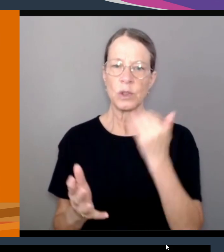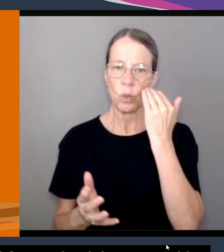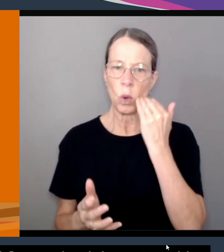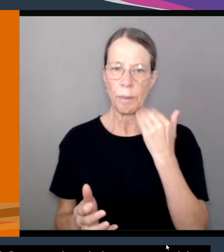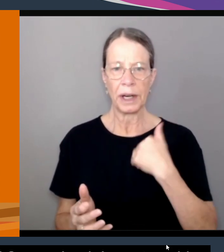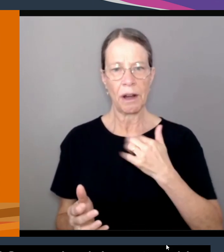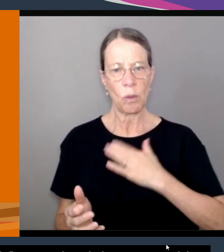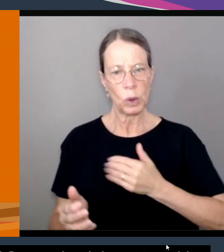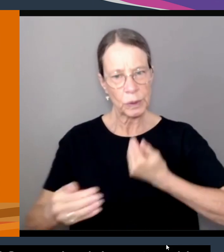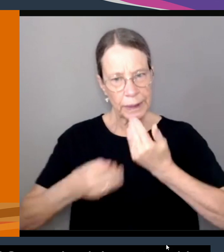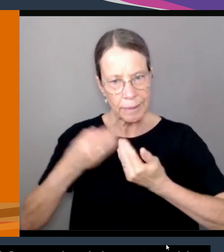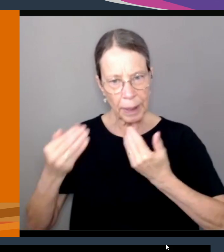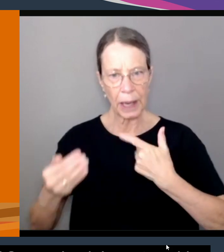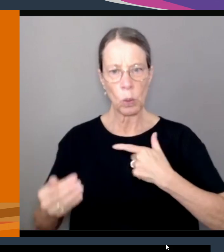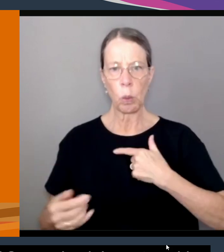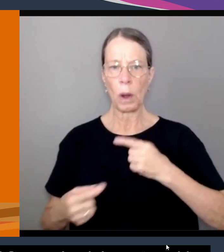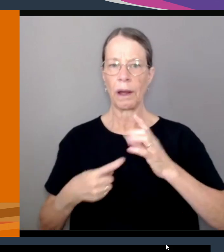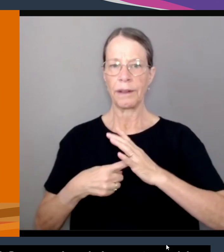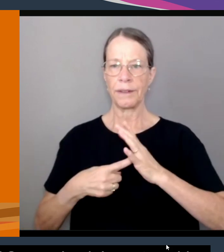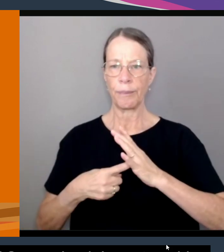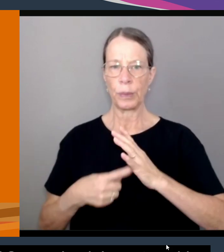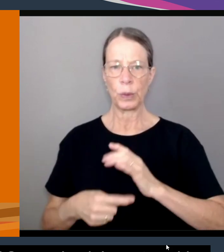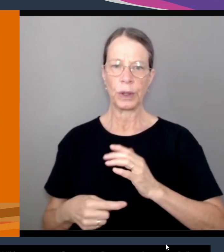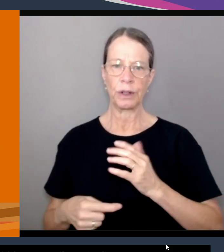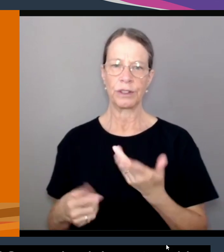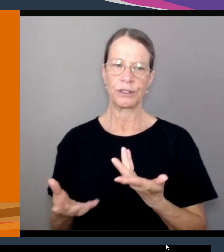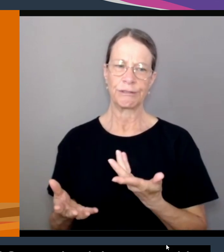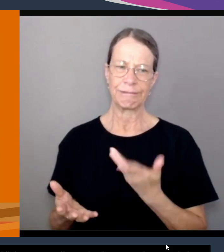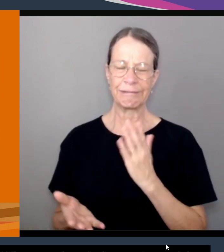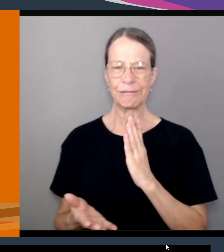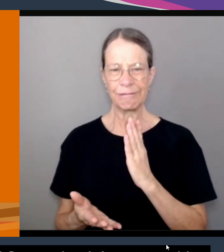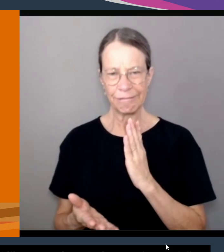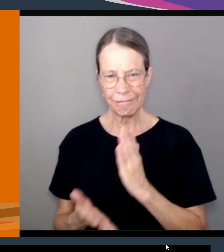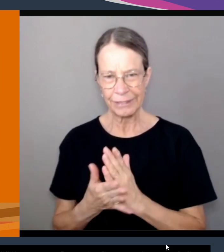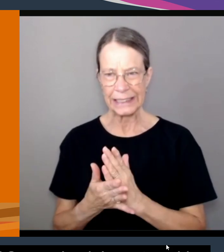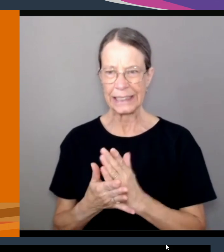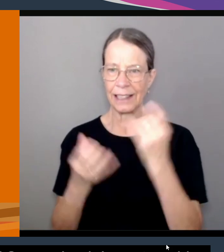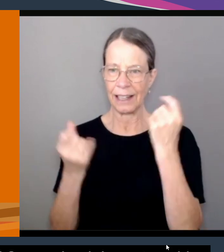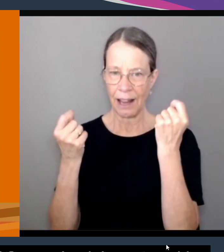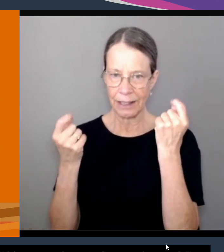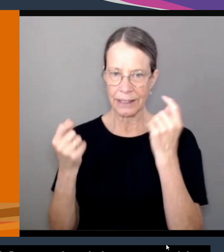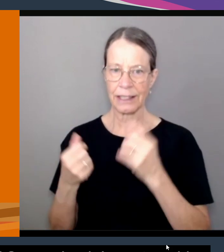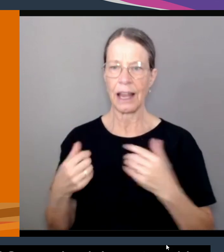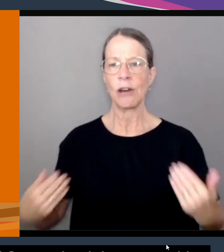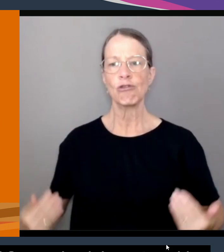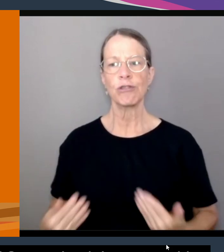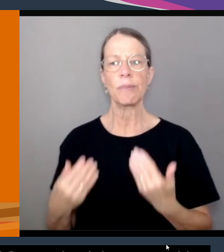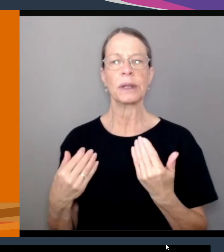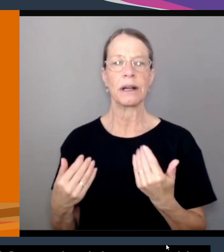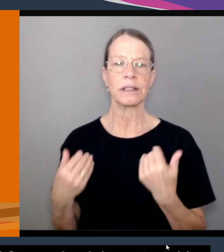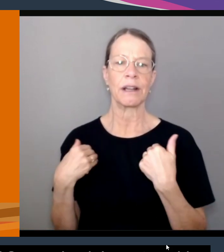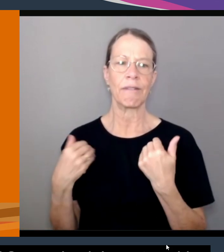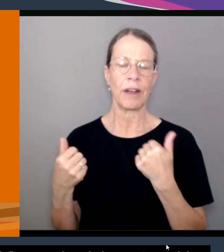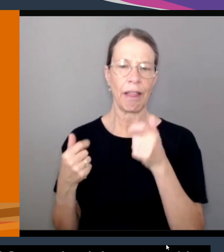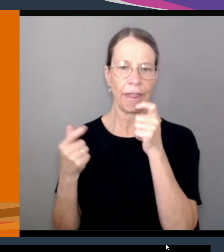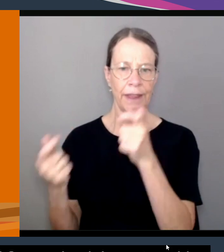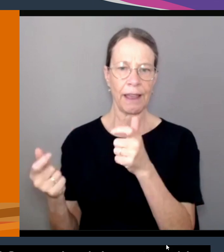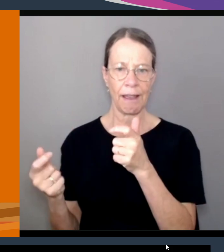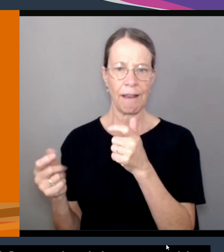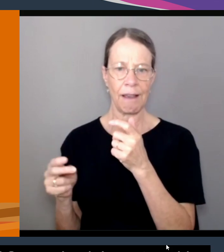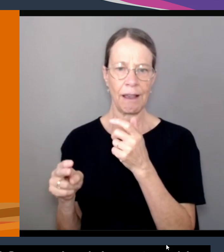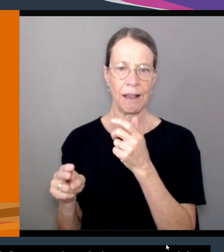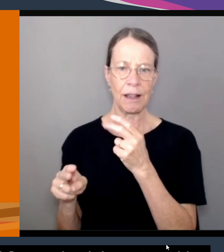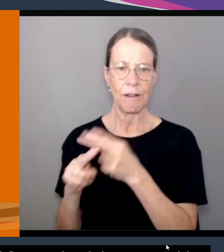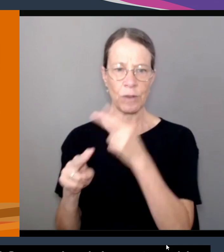why it's important to really understand the importance of reproductive health care for those who are